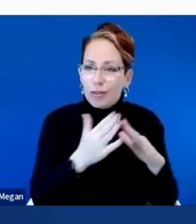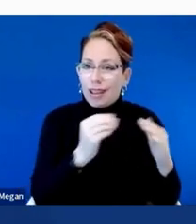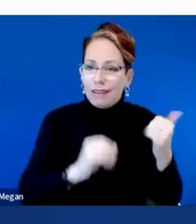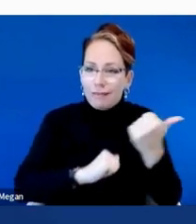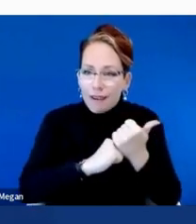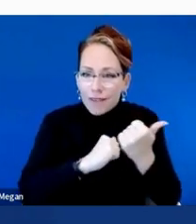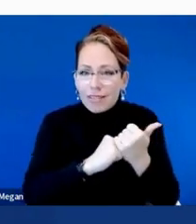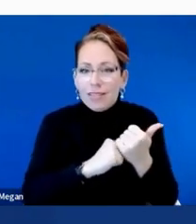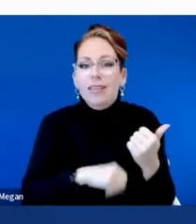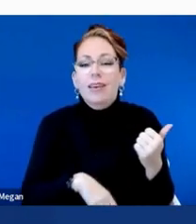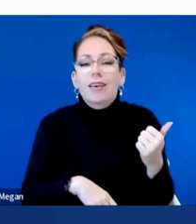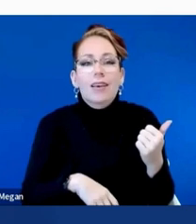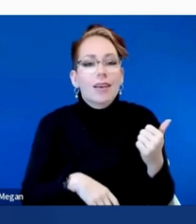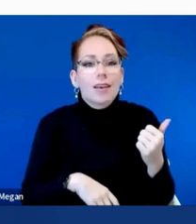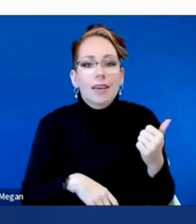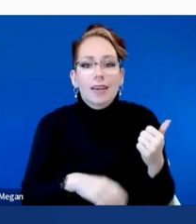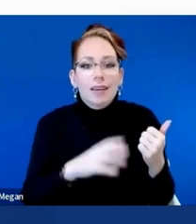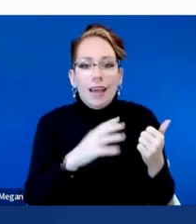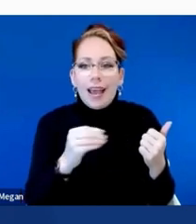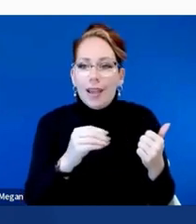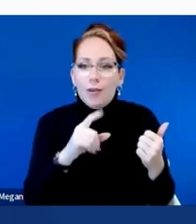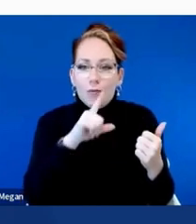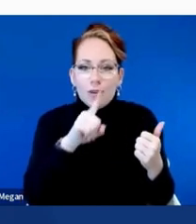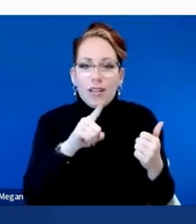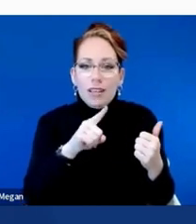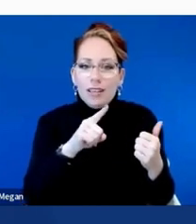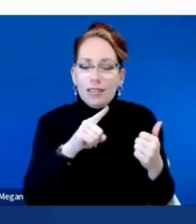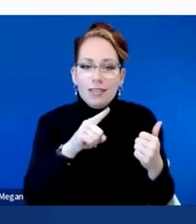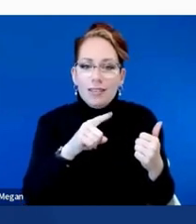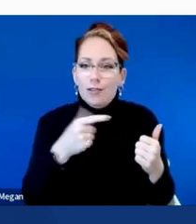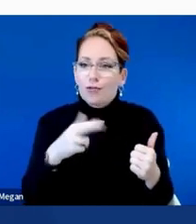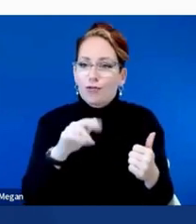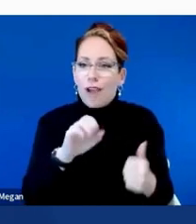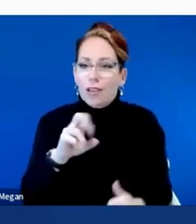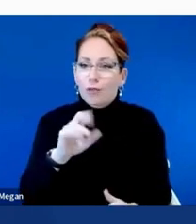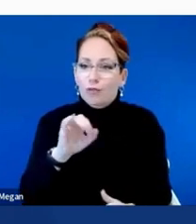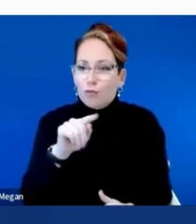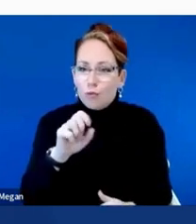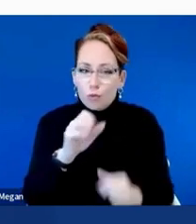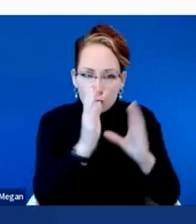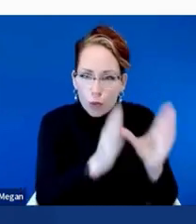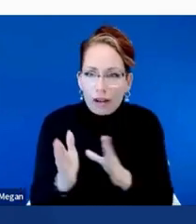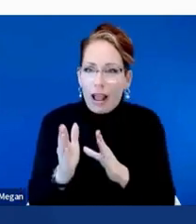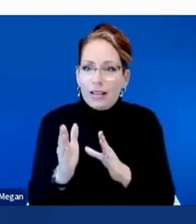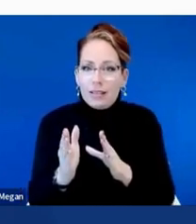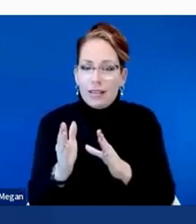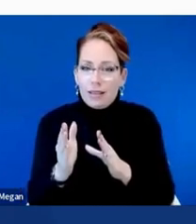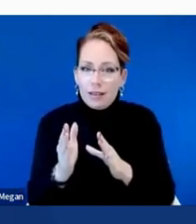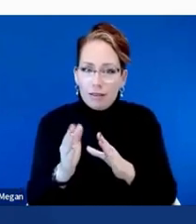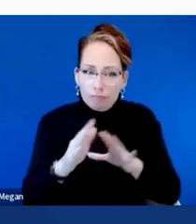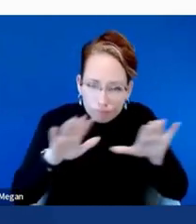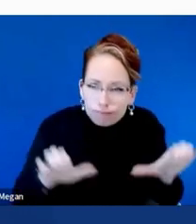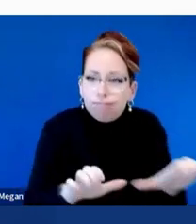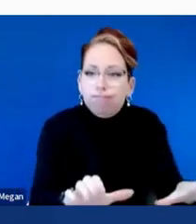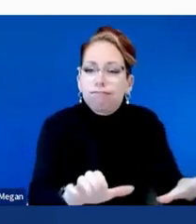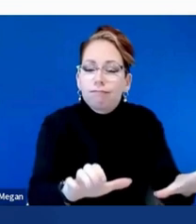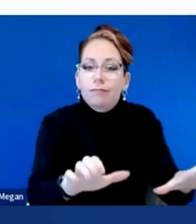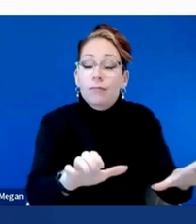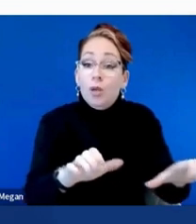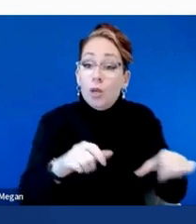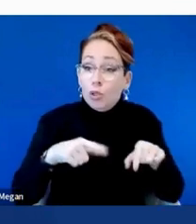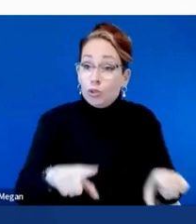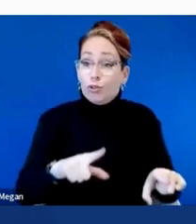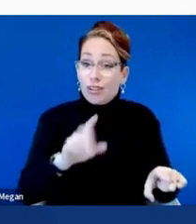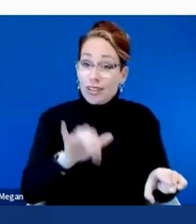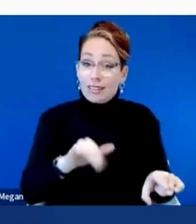advocacy and grassroots organizing as well. But unfortunately, through that quest, I learned and witnessed the many